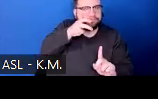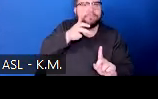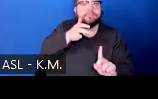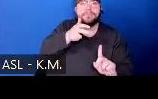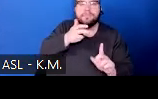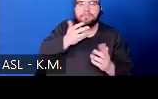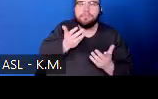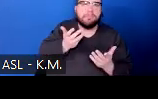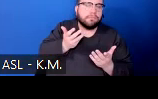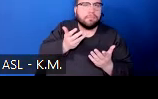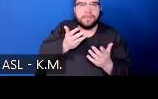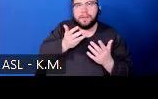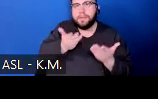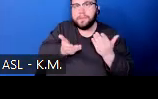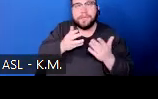might